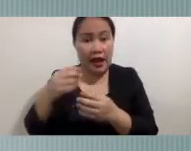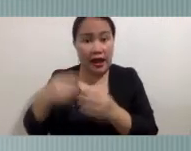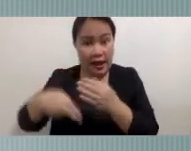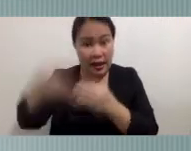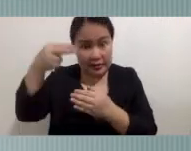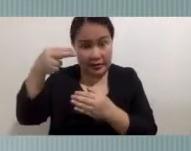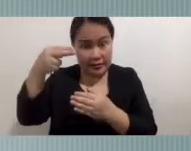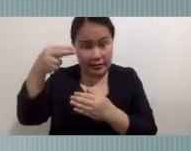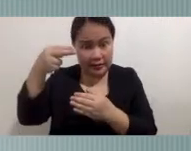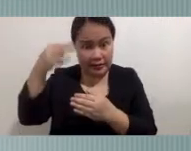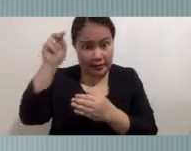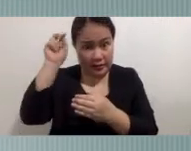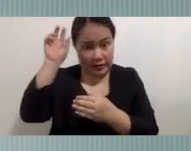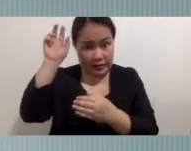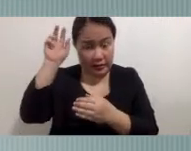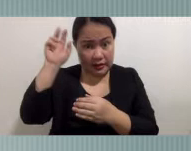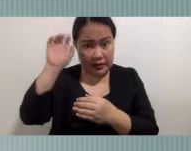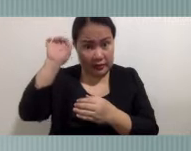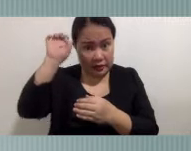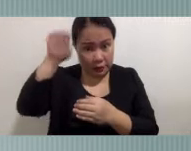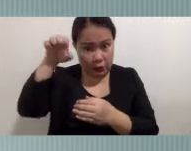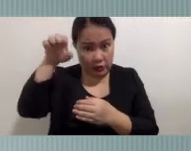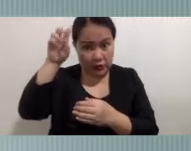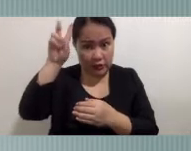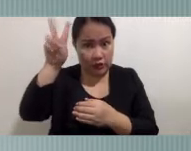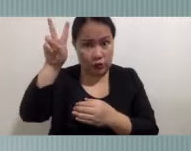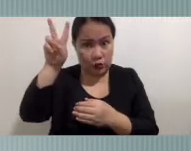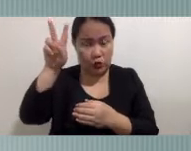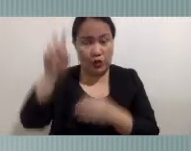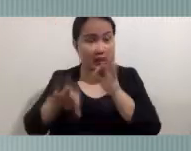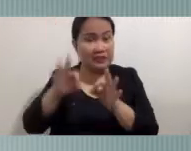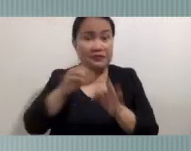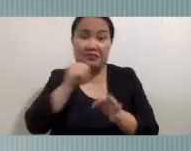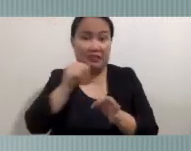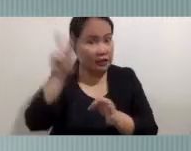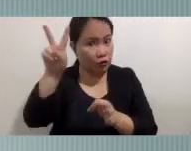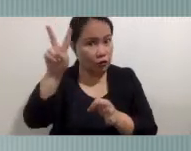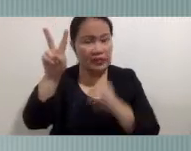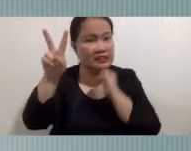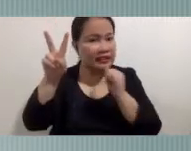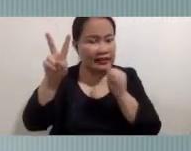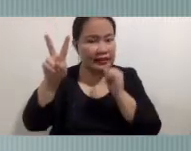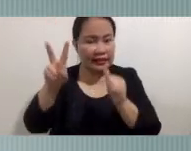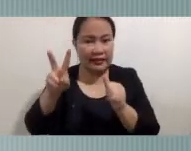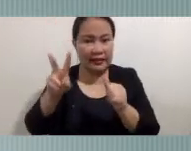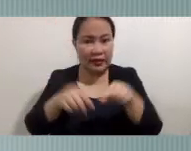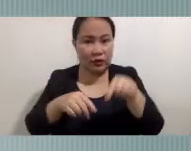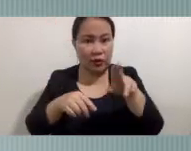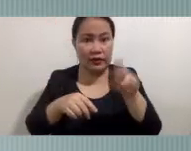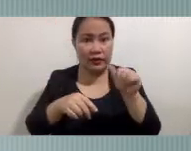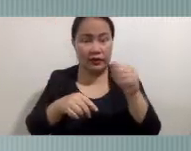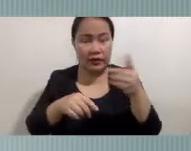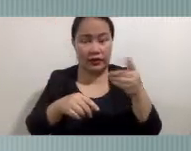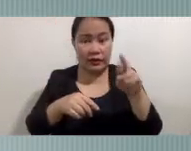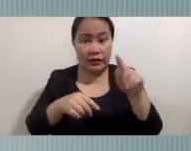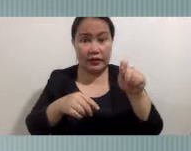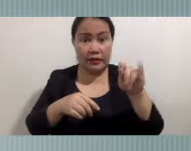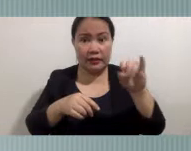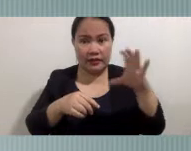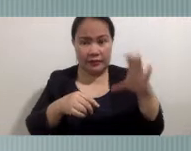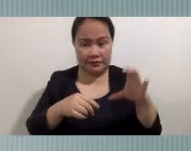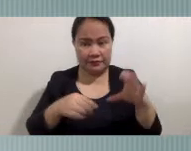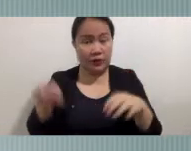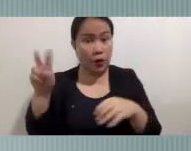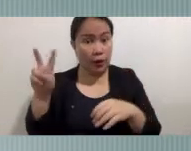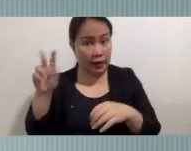kapag hindi siya 2, ibig sabihin that is not quadratic. Okay? So, since x squared plus bx plus c, this is an example